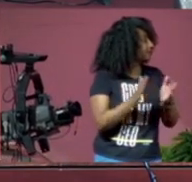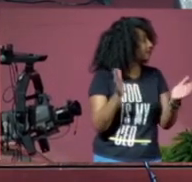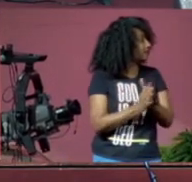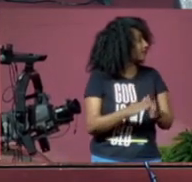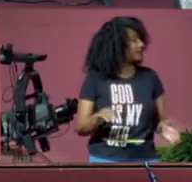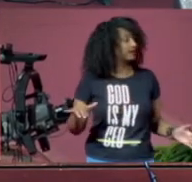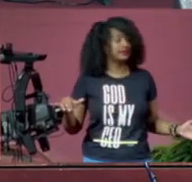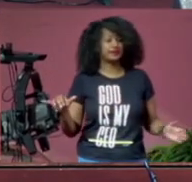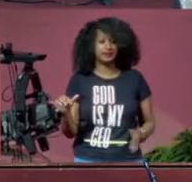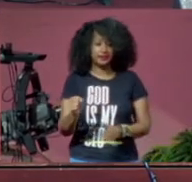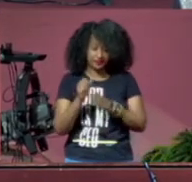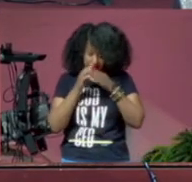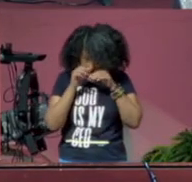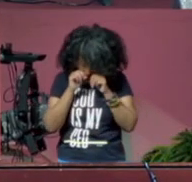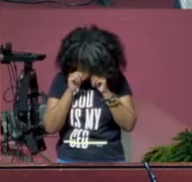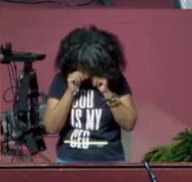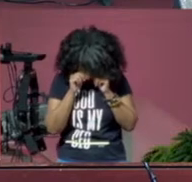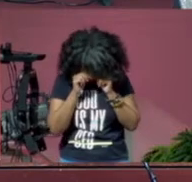Yes.